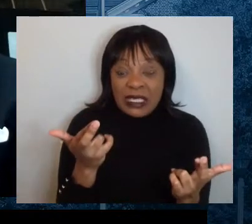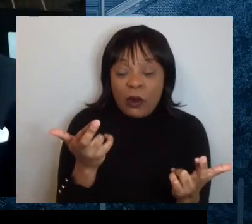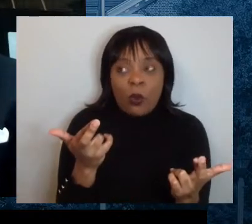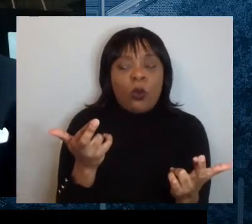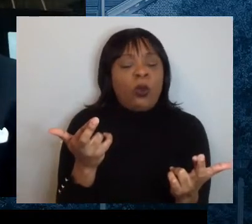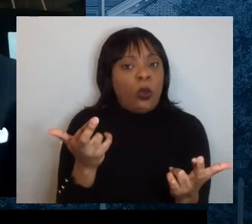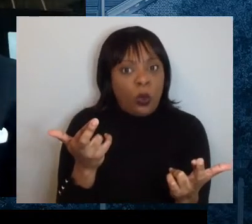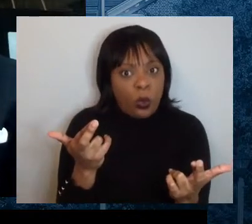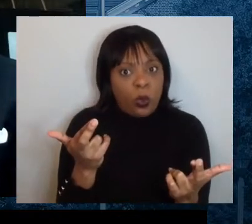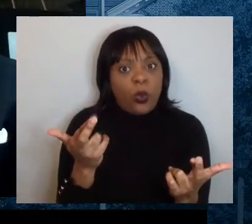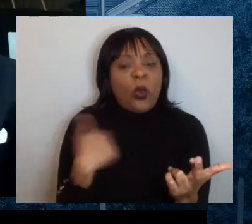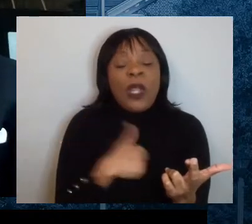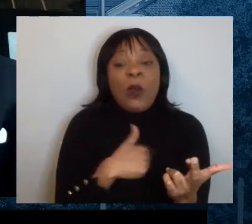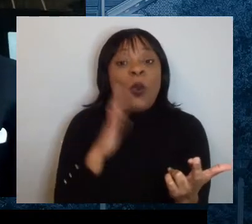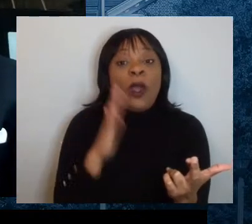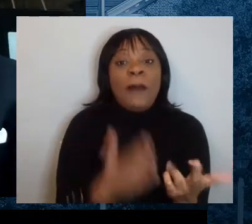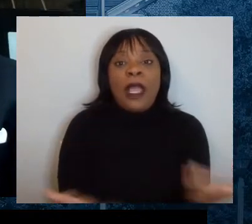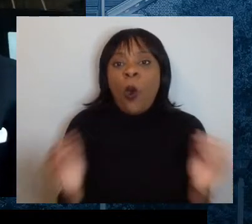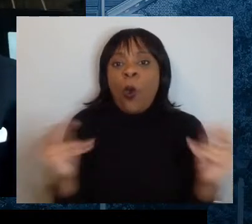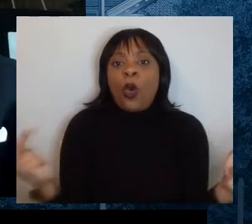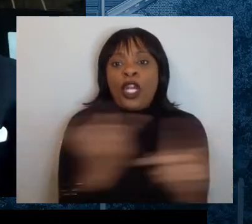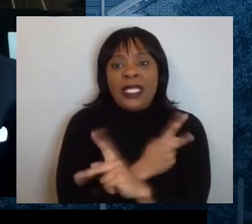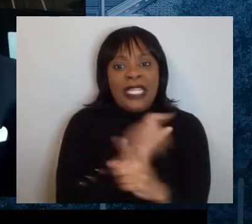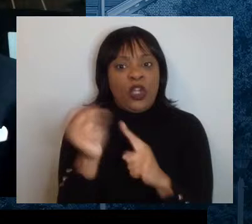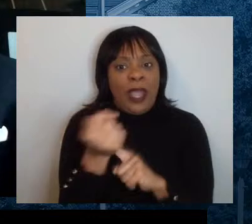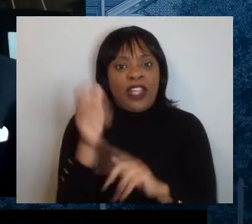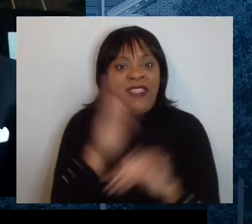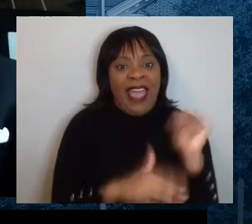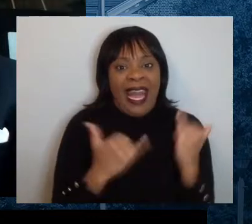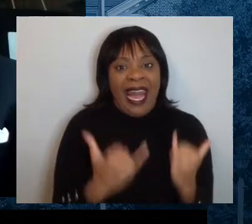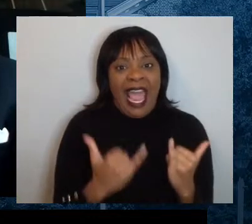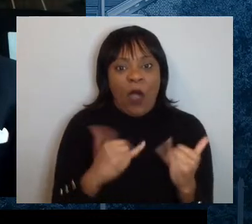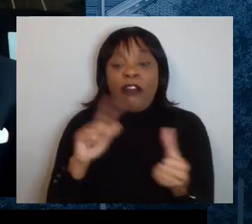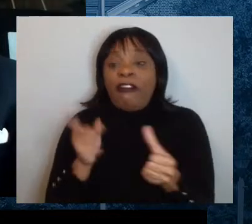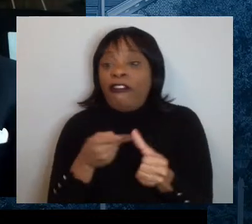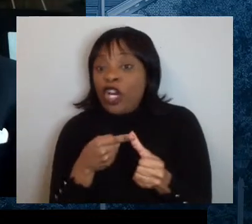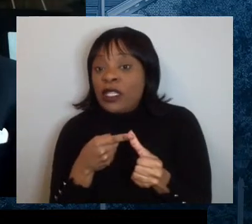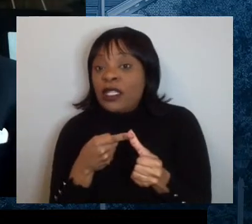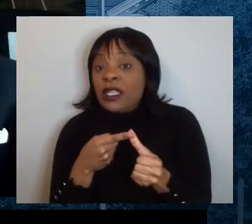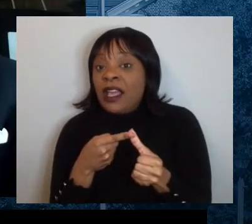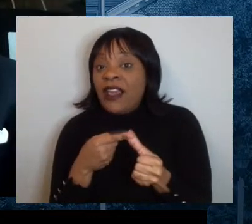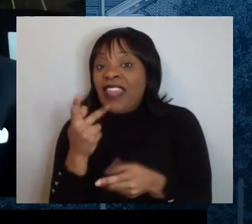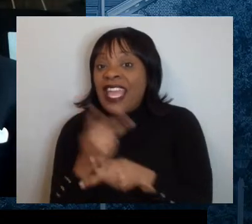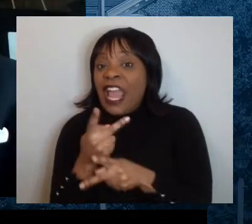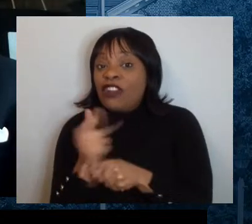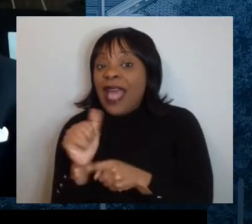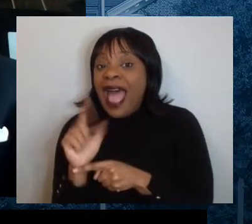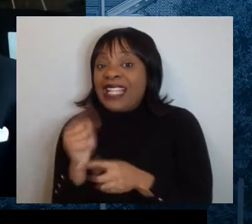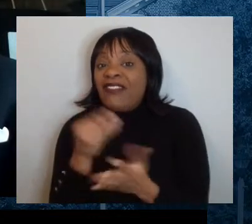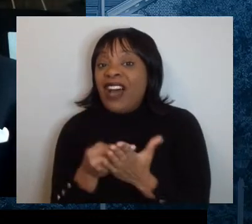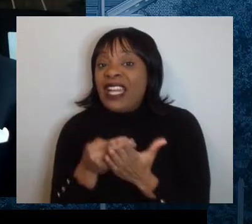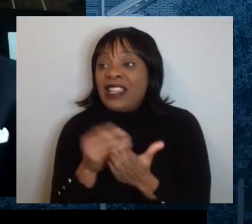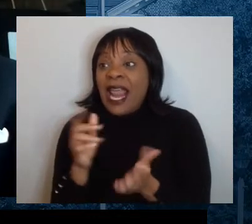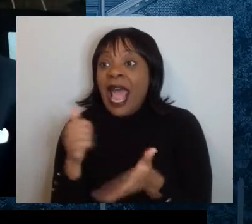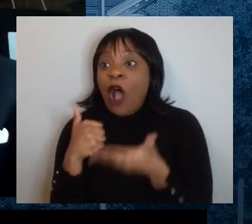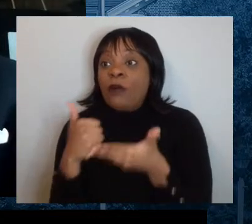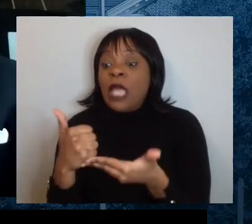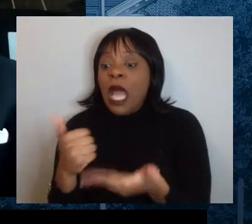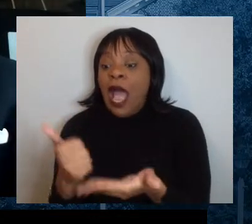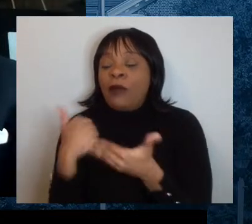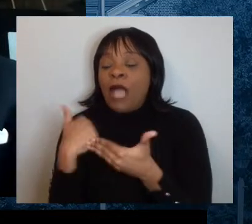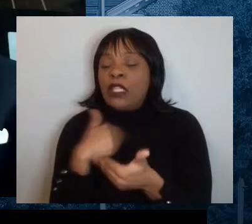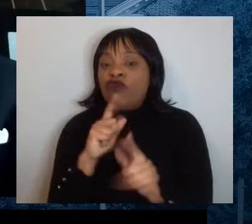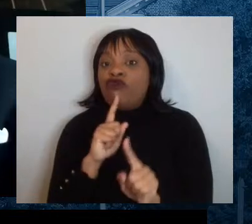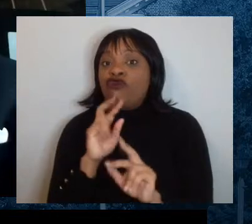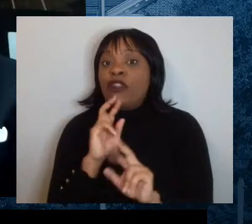we'd be in a way worse shape than we are today. First, the CARES Act funding that helped us respond, the advice